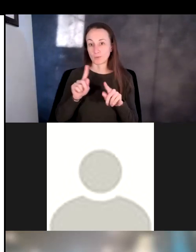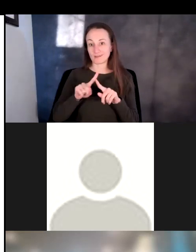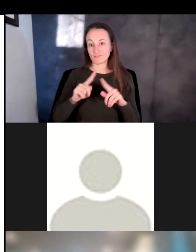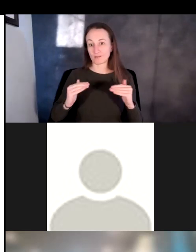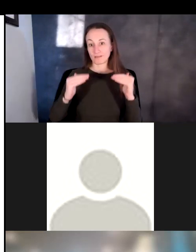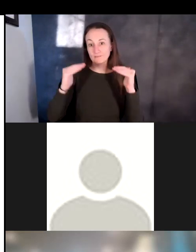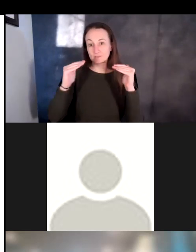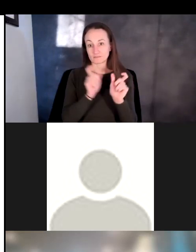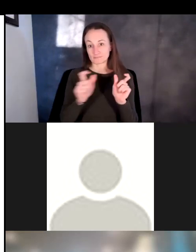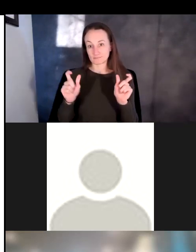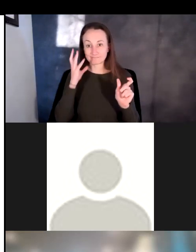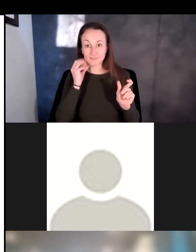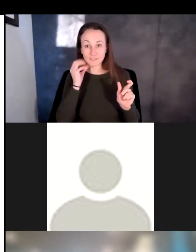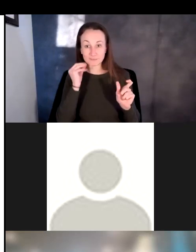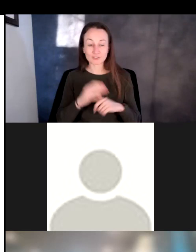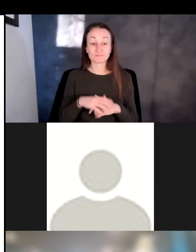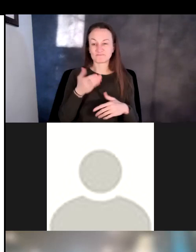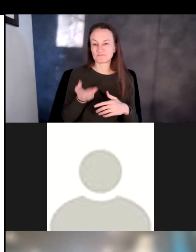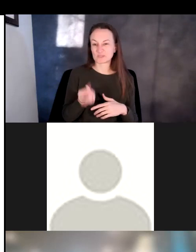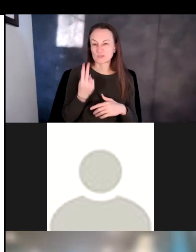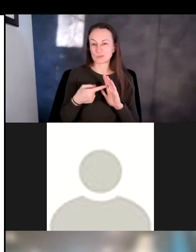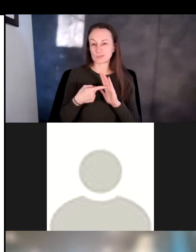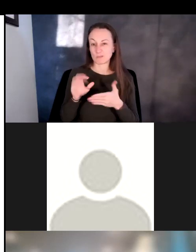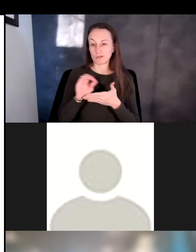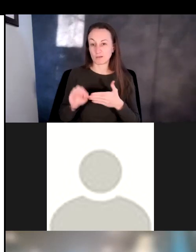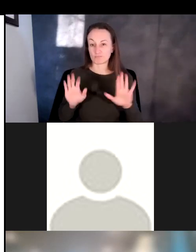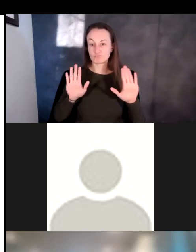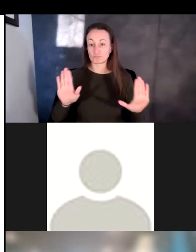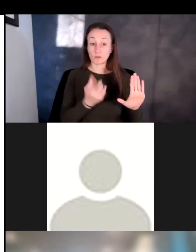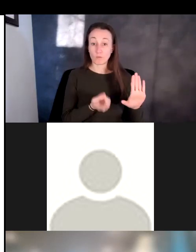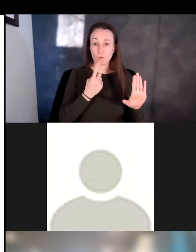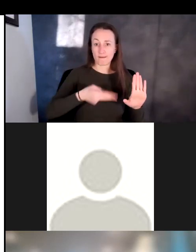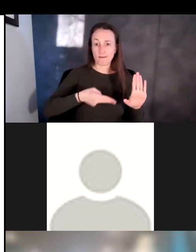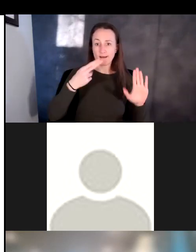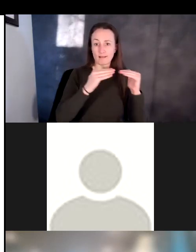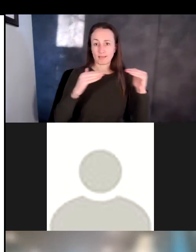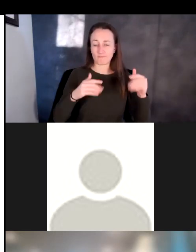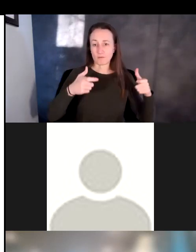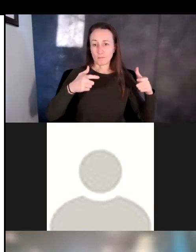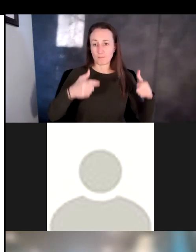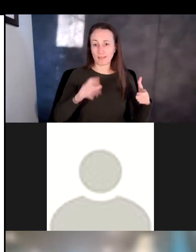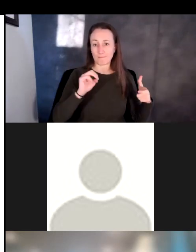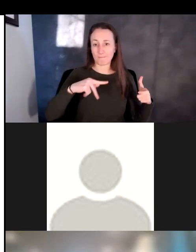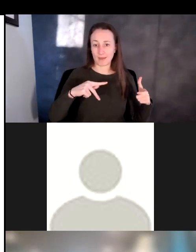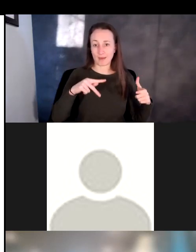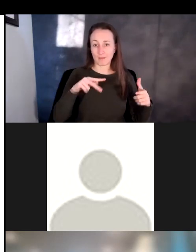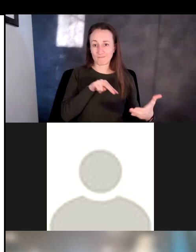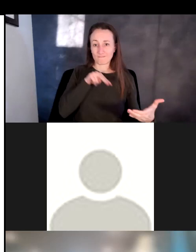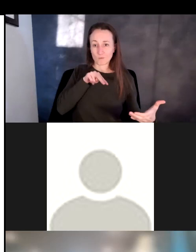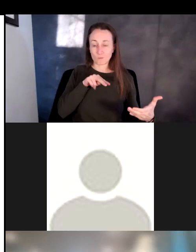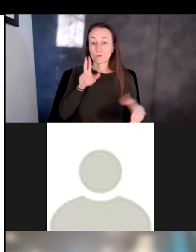experience. So here are 2 example outputs. One is this kind of high-level plate map view. So this is just a plate that we sequenced using